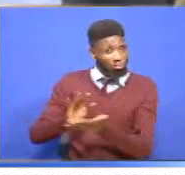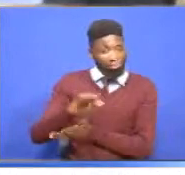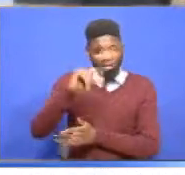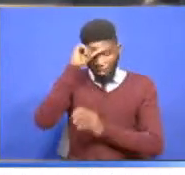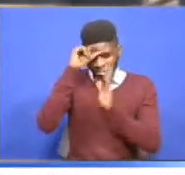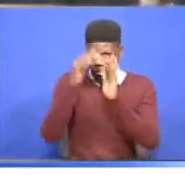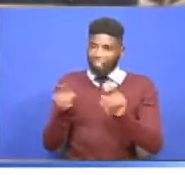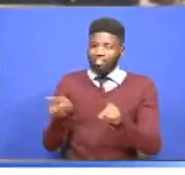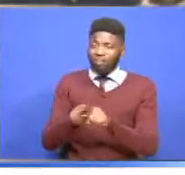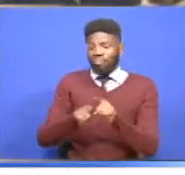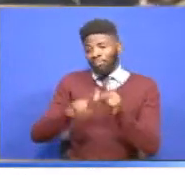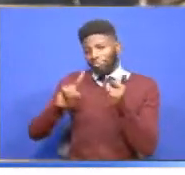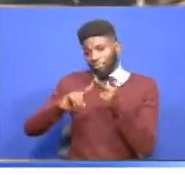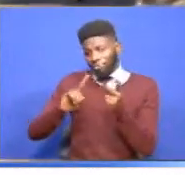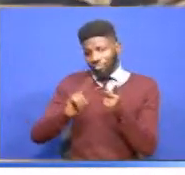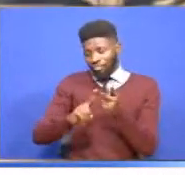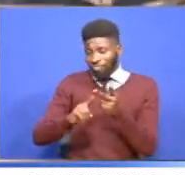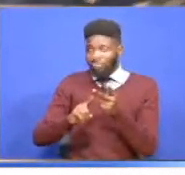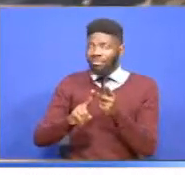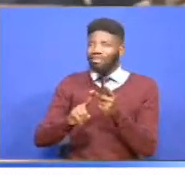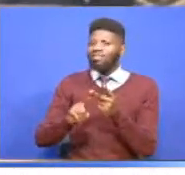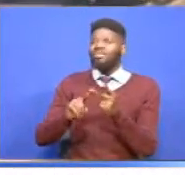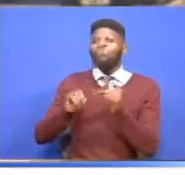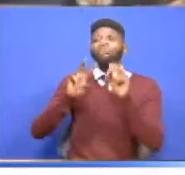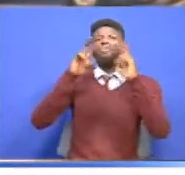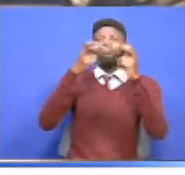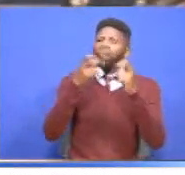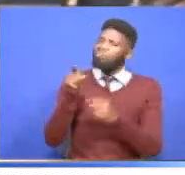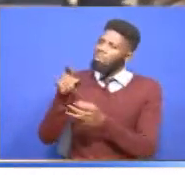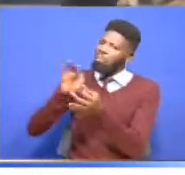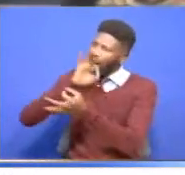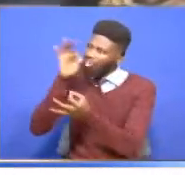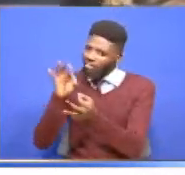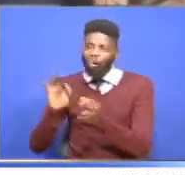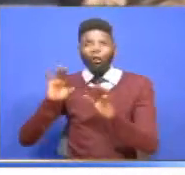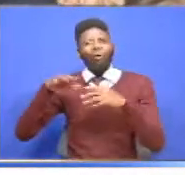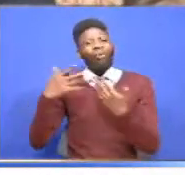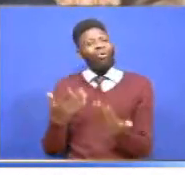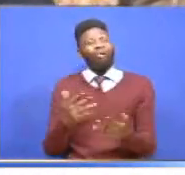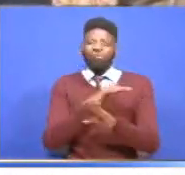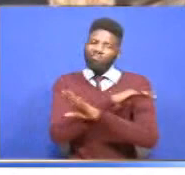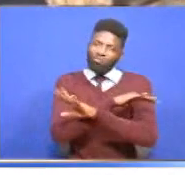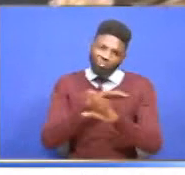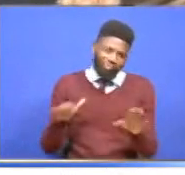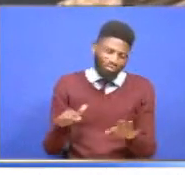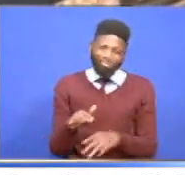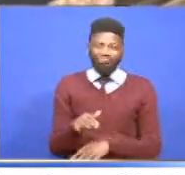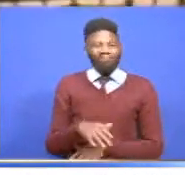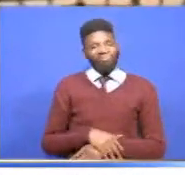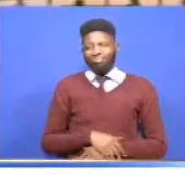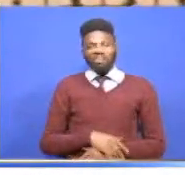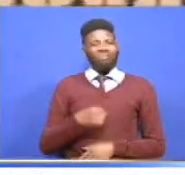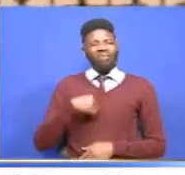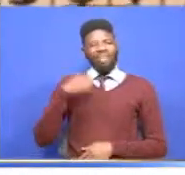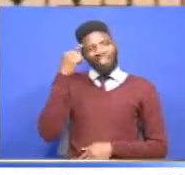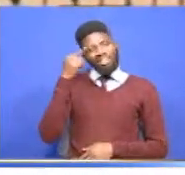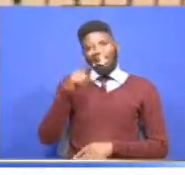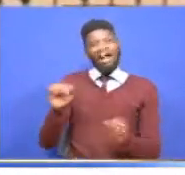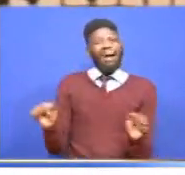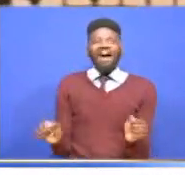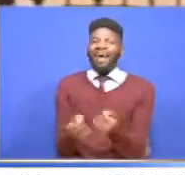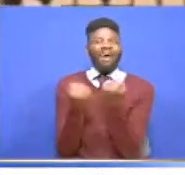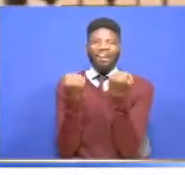issues of whether you are perfect on law or all that kind of thing, I think that one does not occur at this